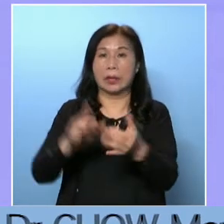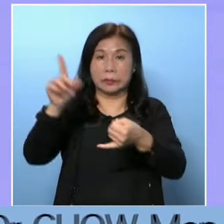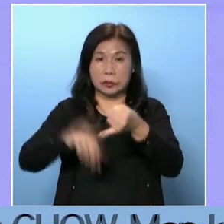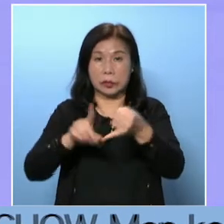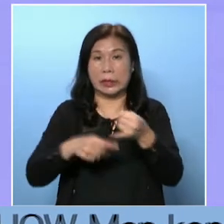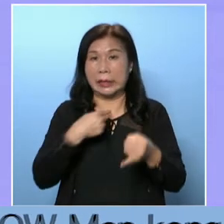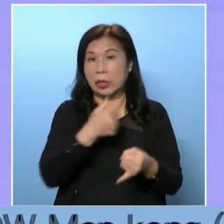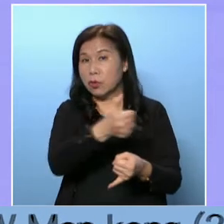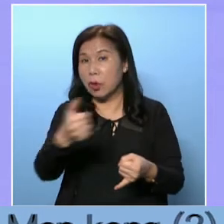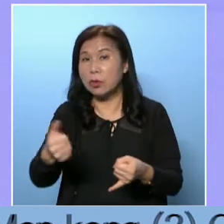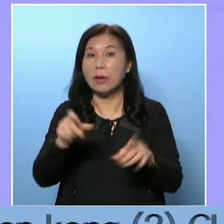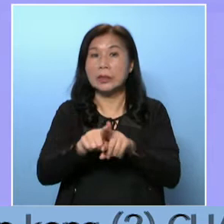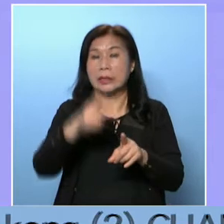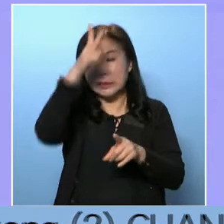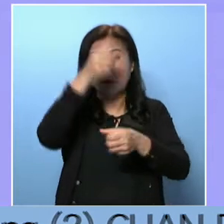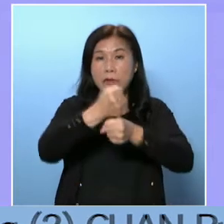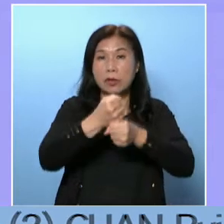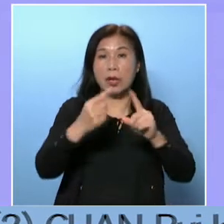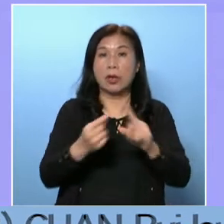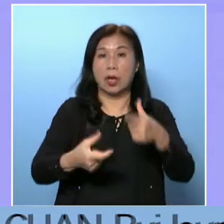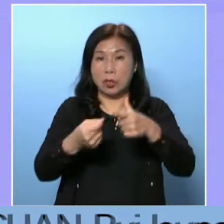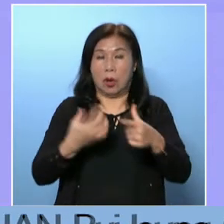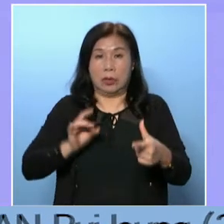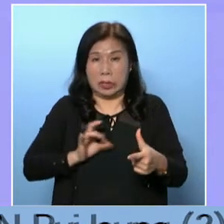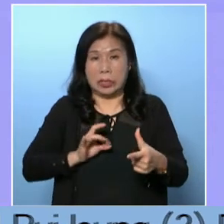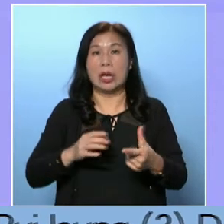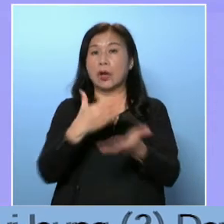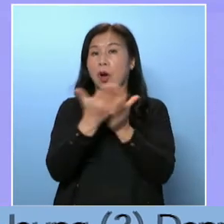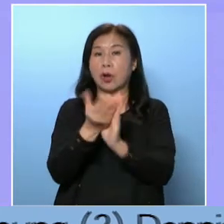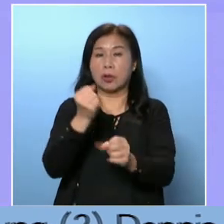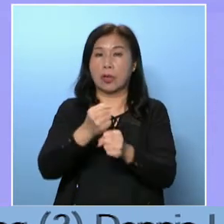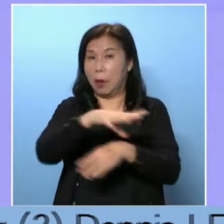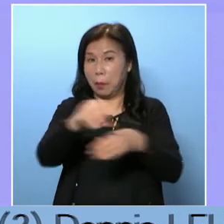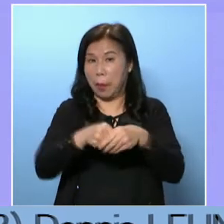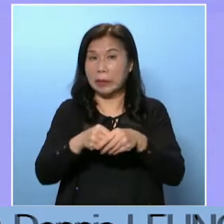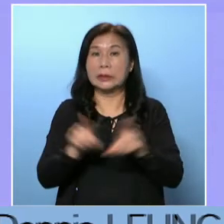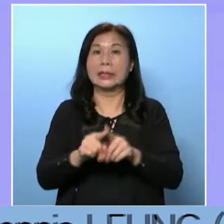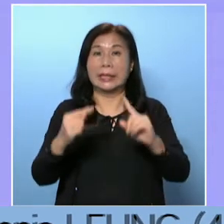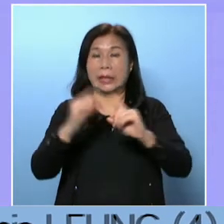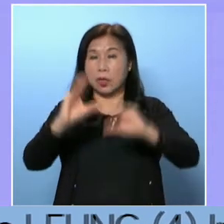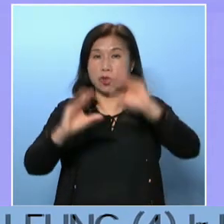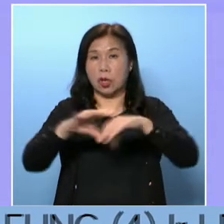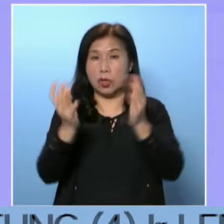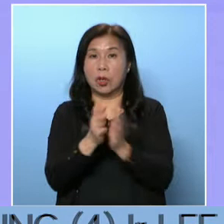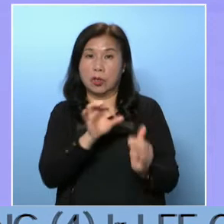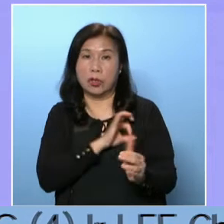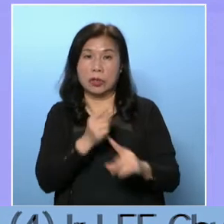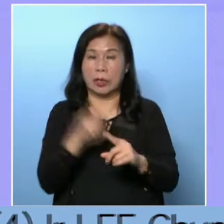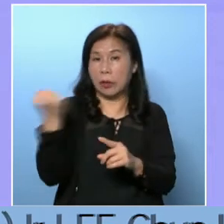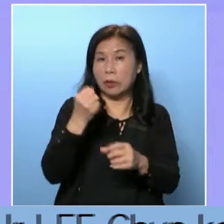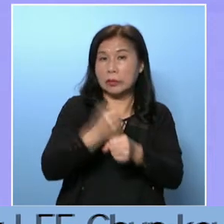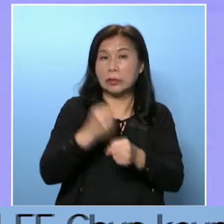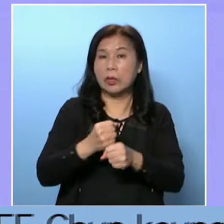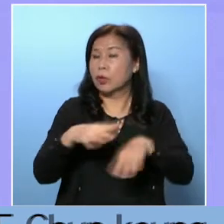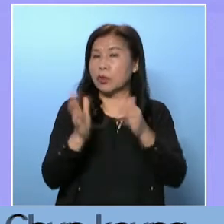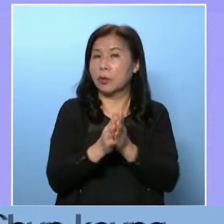sector healthcare workers to help. Now, I thank people in all sectors, including